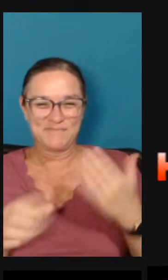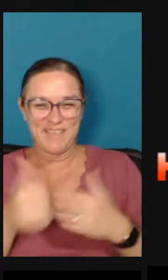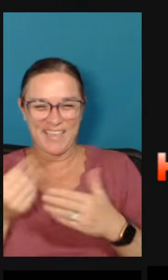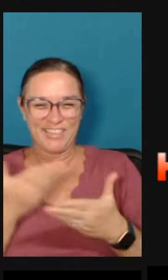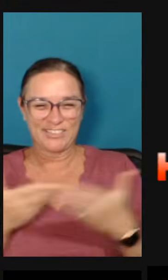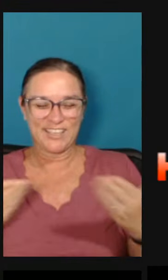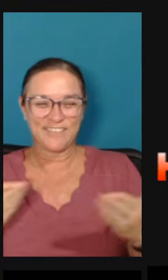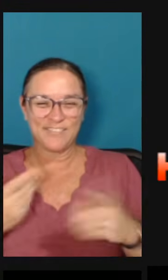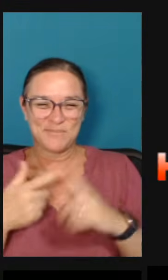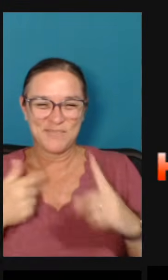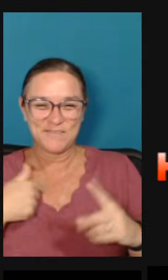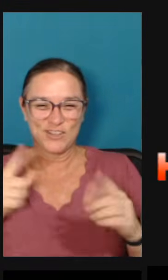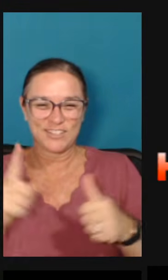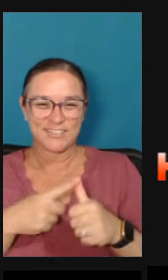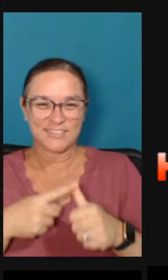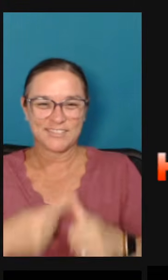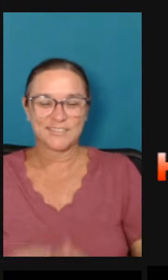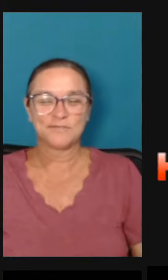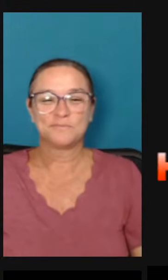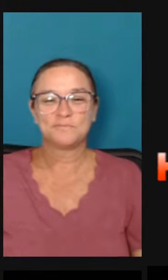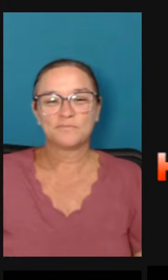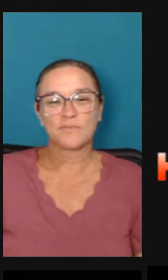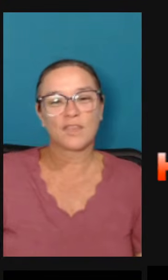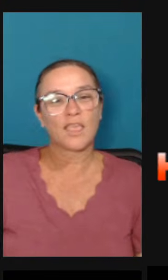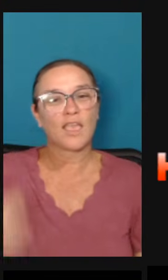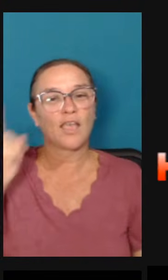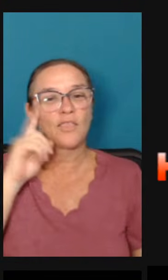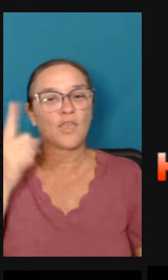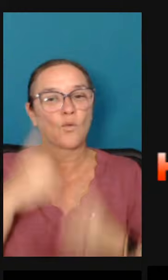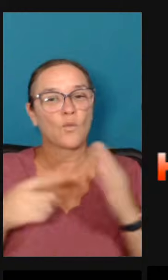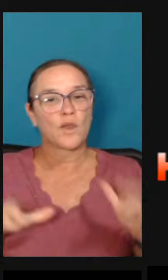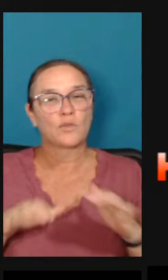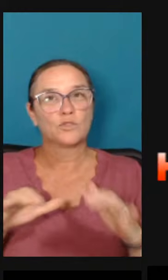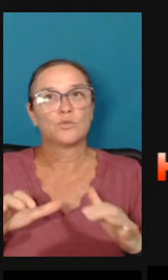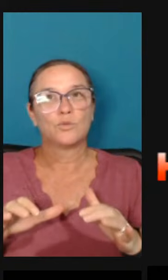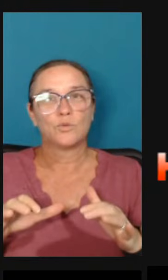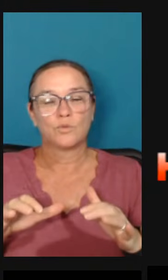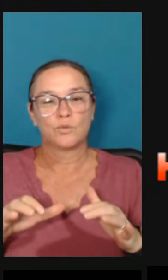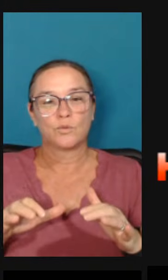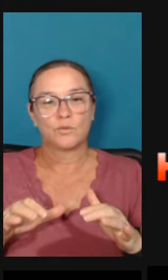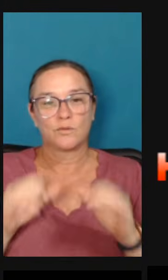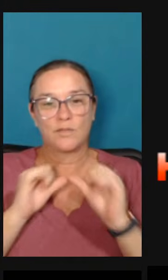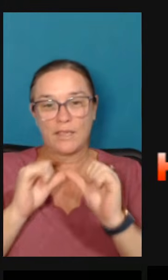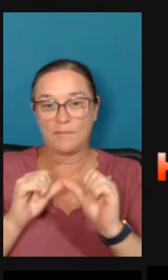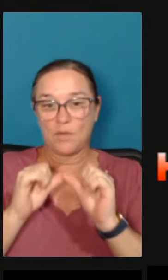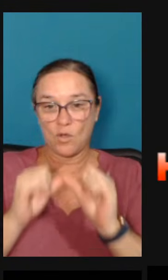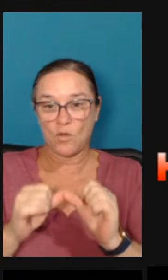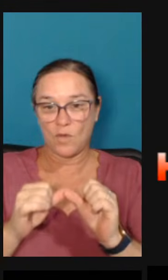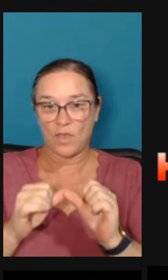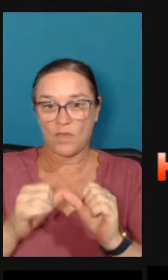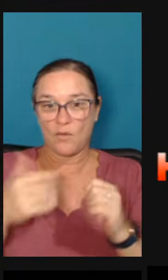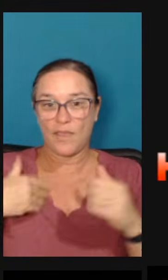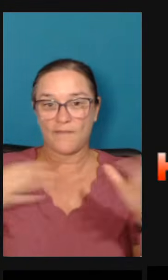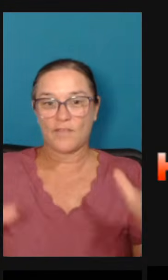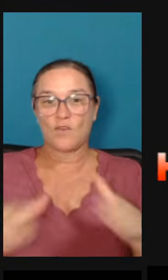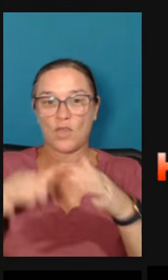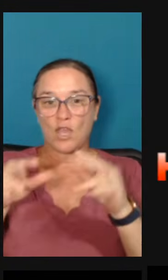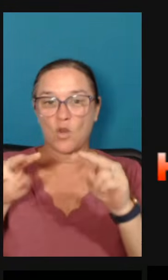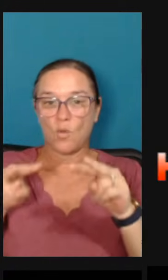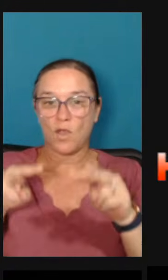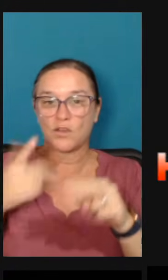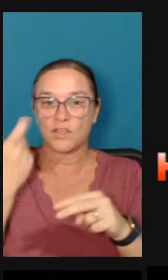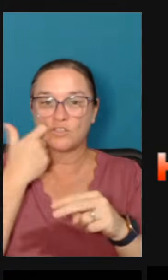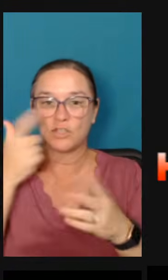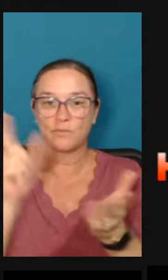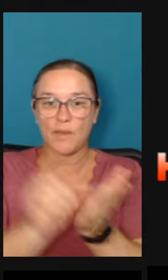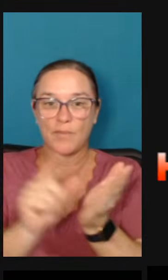here. I think what I'll do to start though, to keep us going though, is to bring up Volcano Watch, which has just been published here.